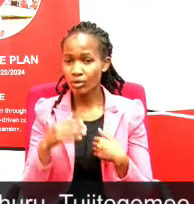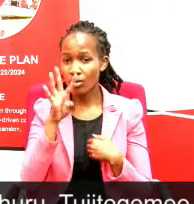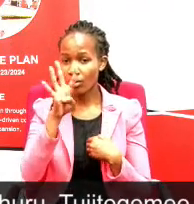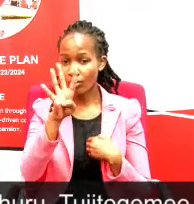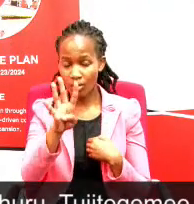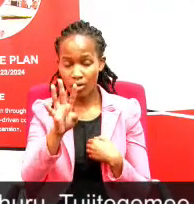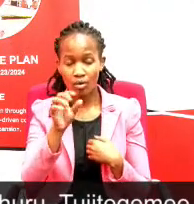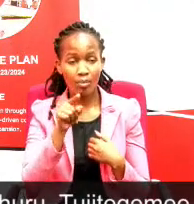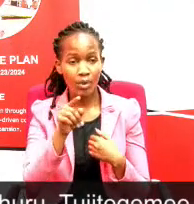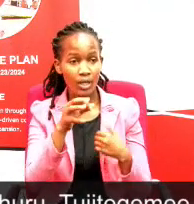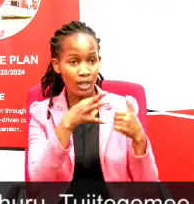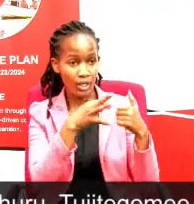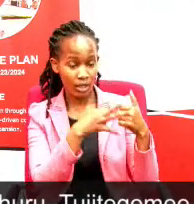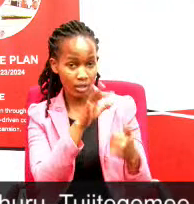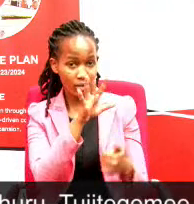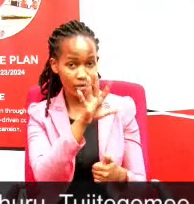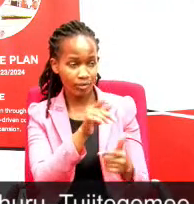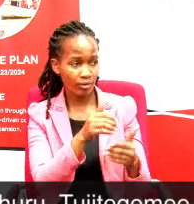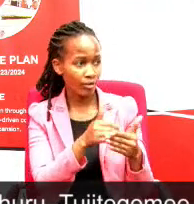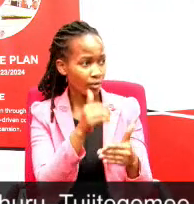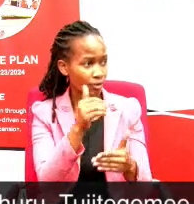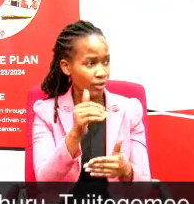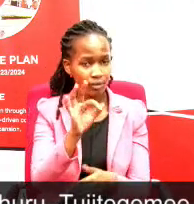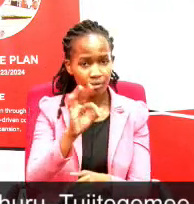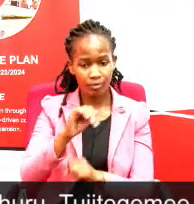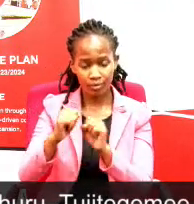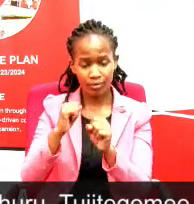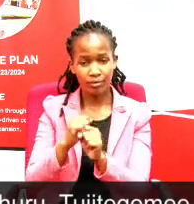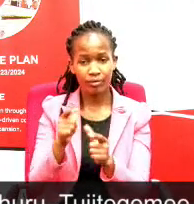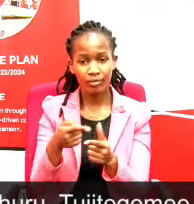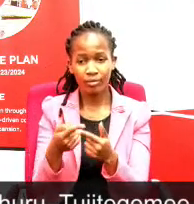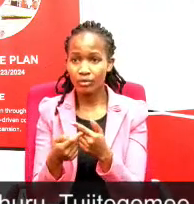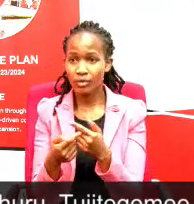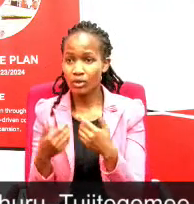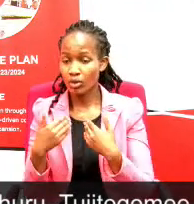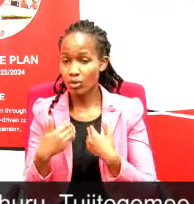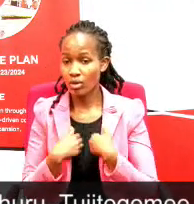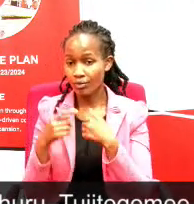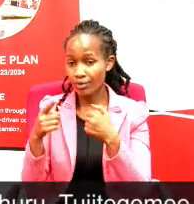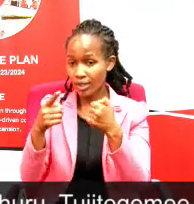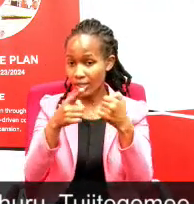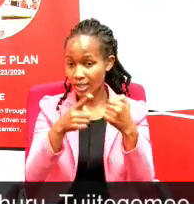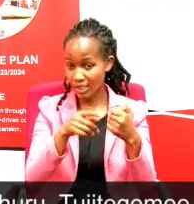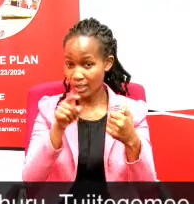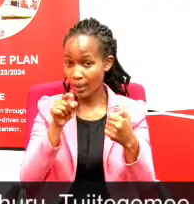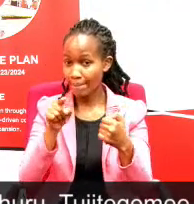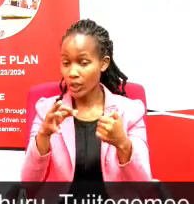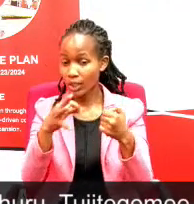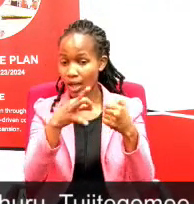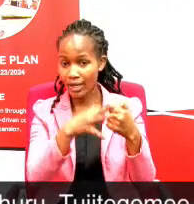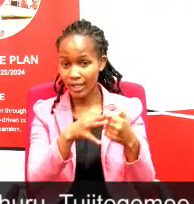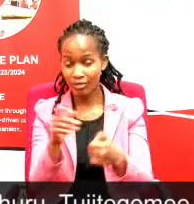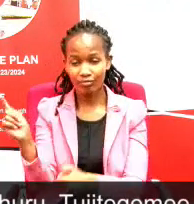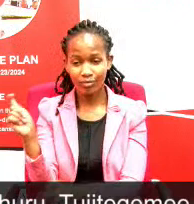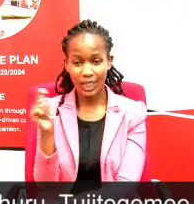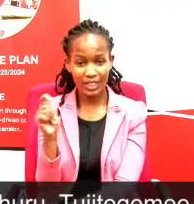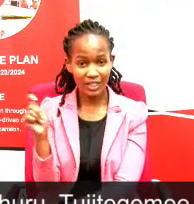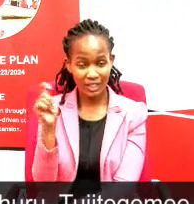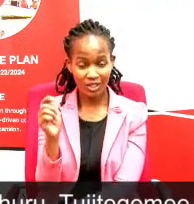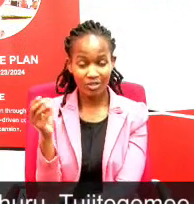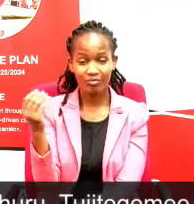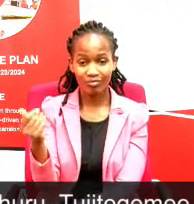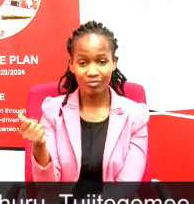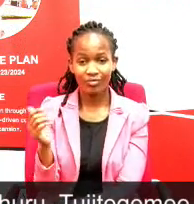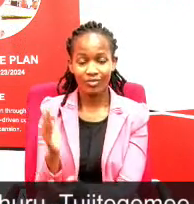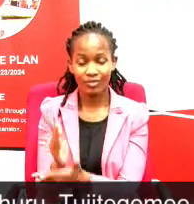4.85. And now, over the next 3 years, the goal is to hit 6.8 trillion. Okay?